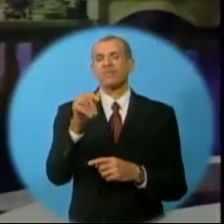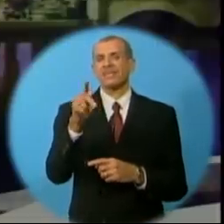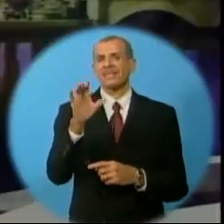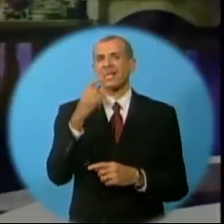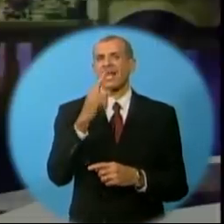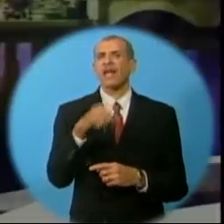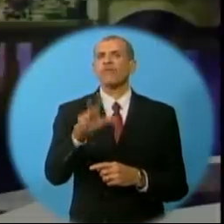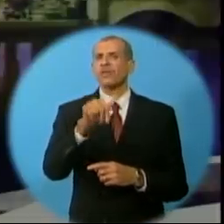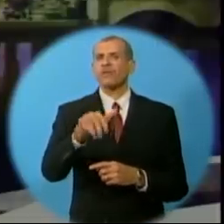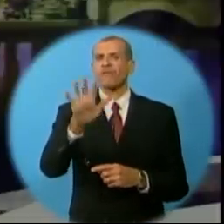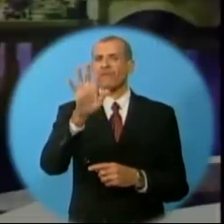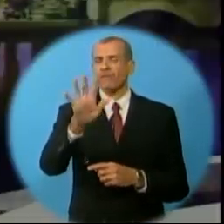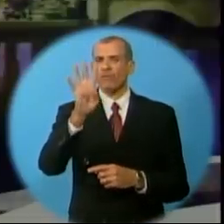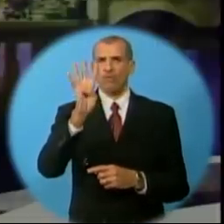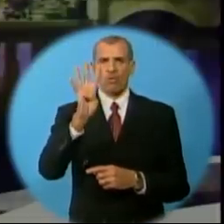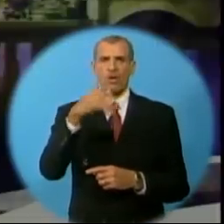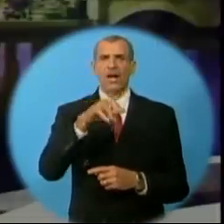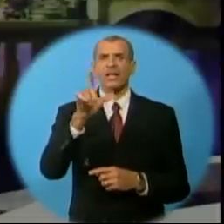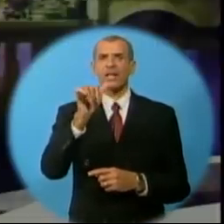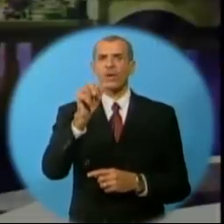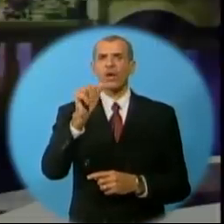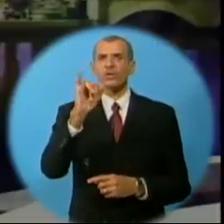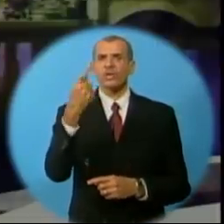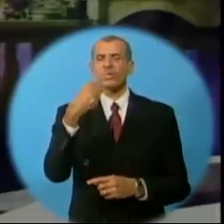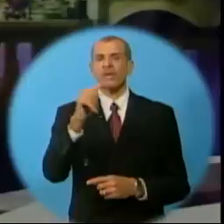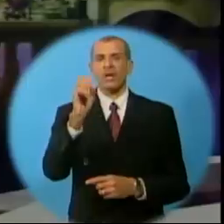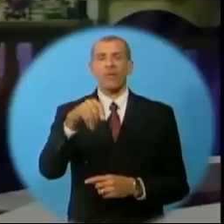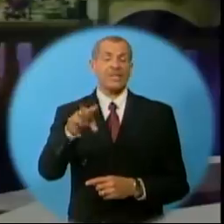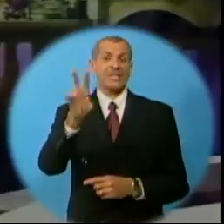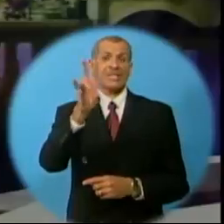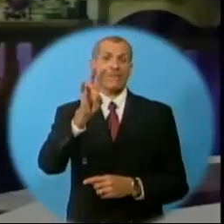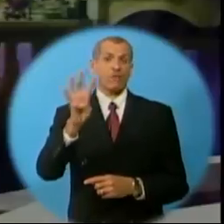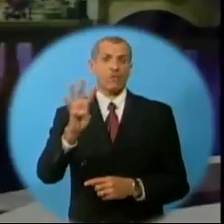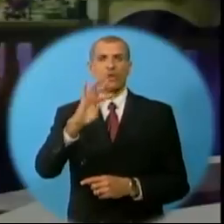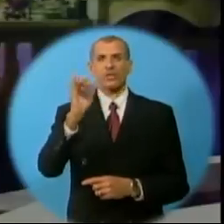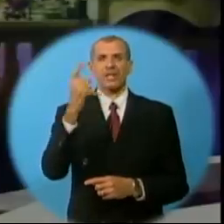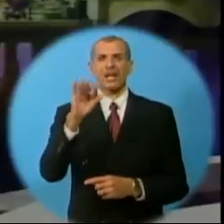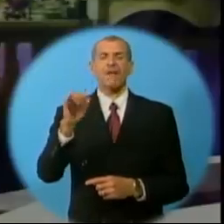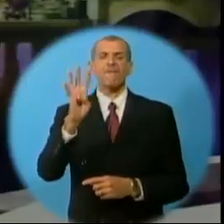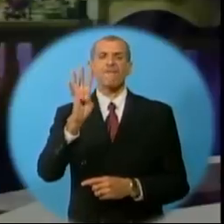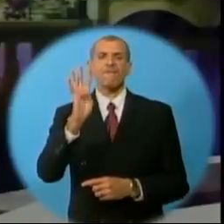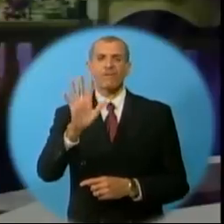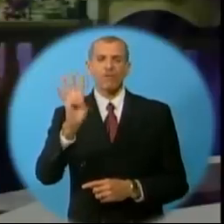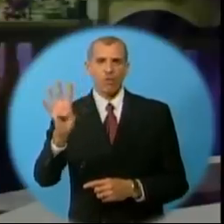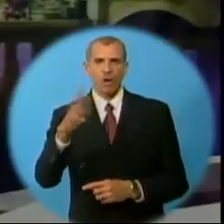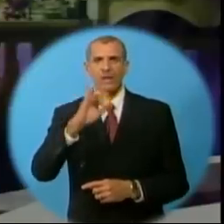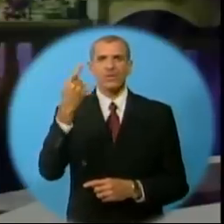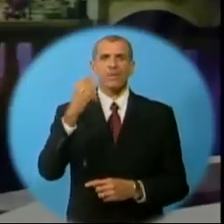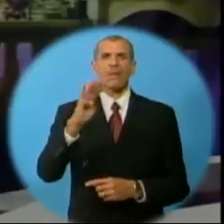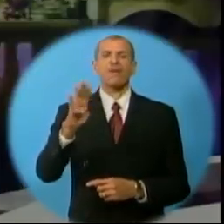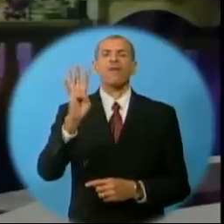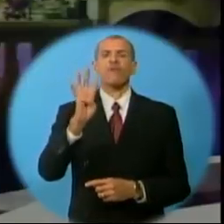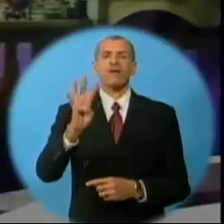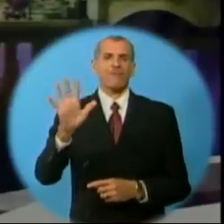score 354. Leon Johnson top scored at 74. Jonathan Carter got 54. Jerome Blackwood, 45.